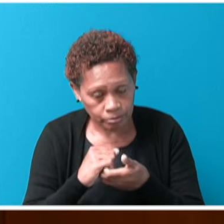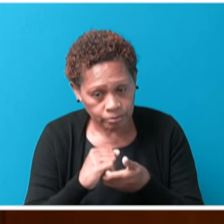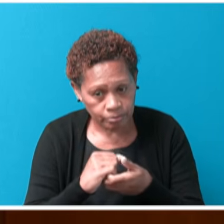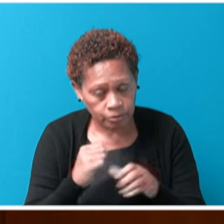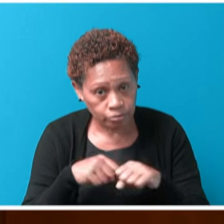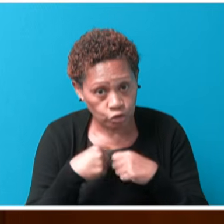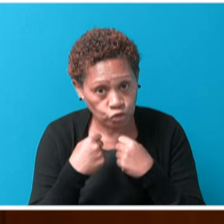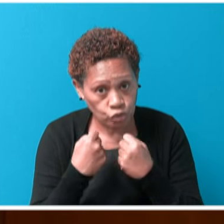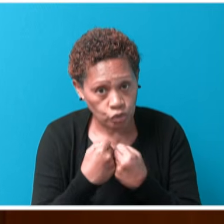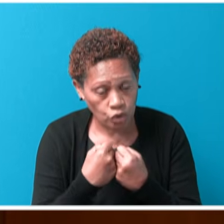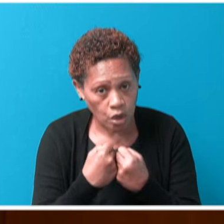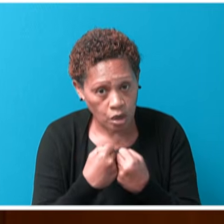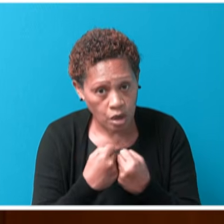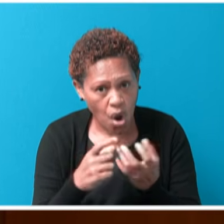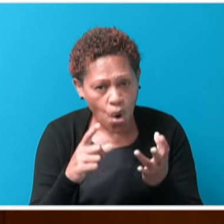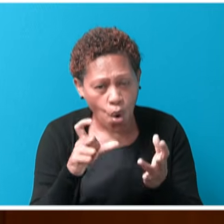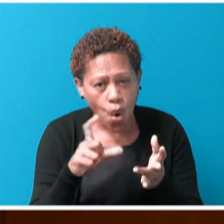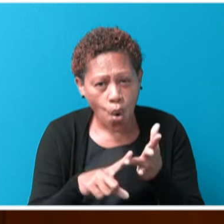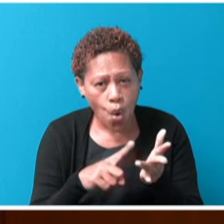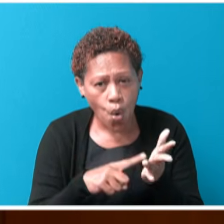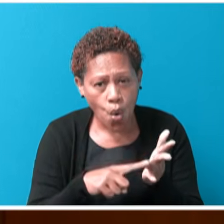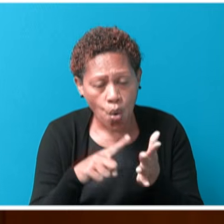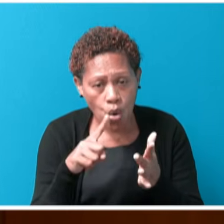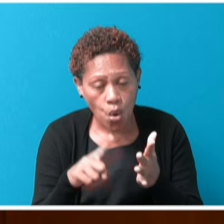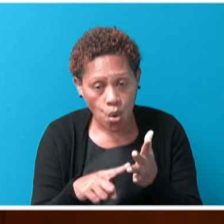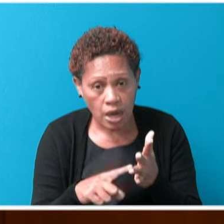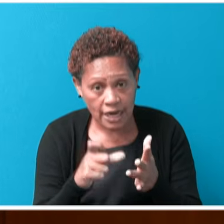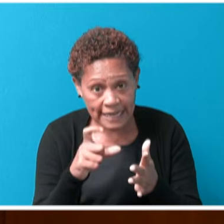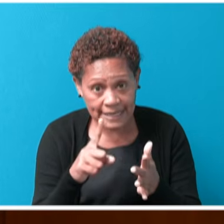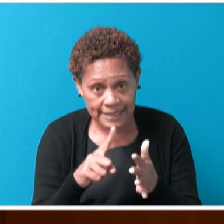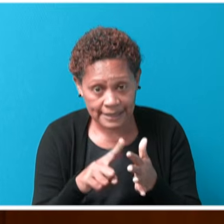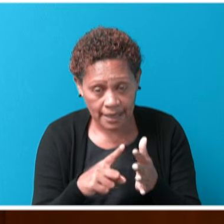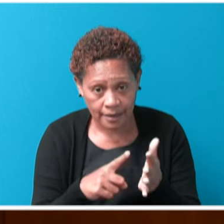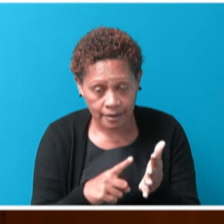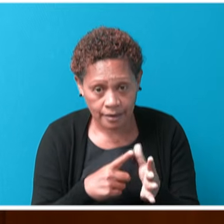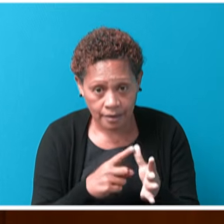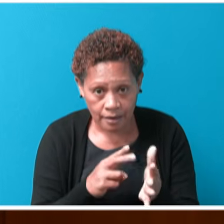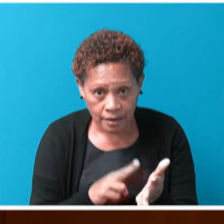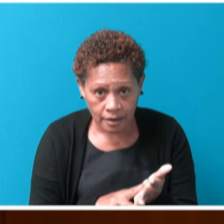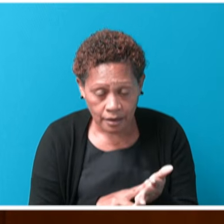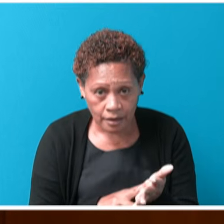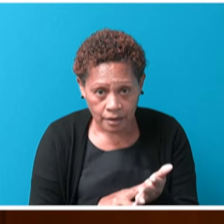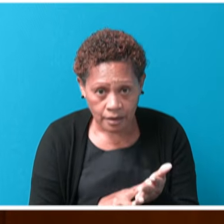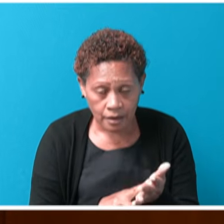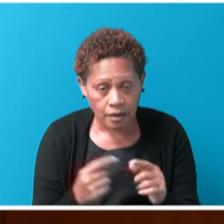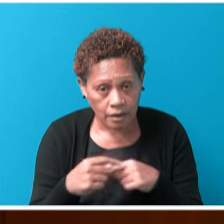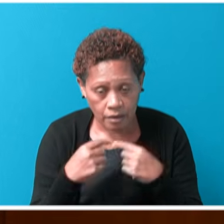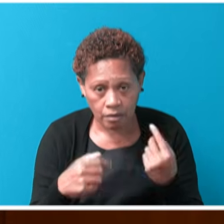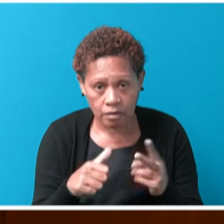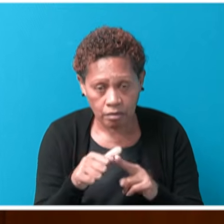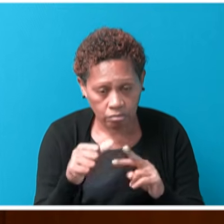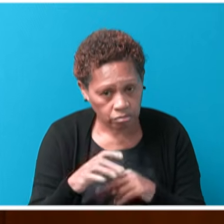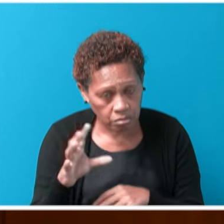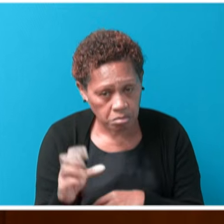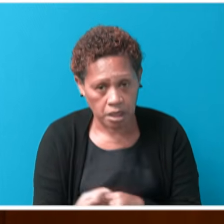resilience. Mr. Speaker, sir, to build a modern public service, we must also modernize the way we